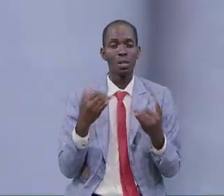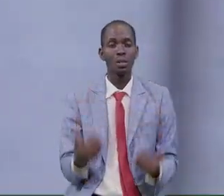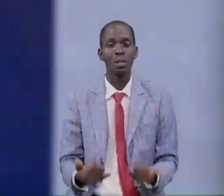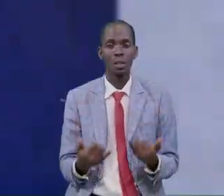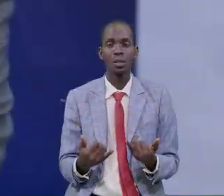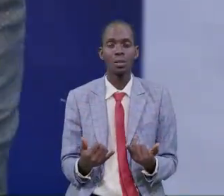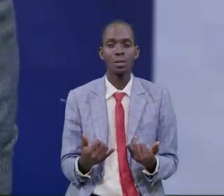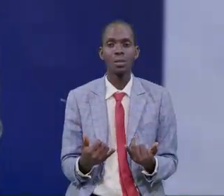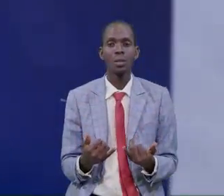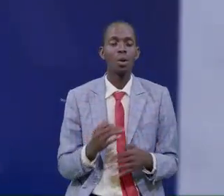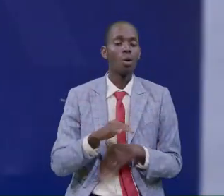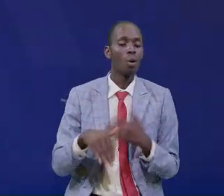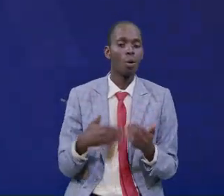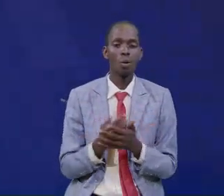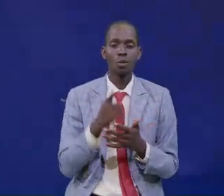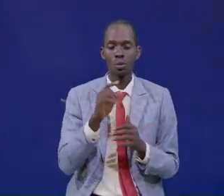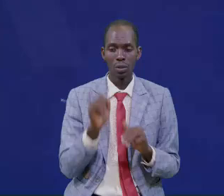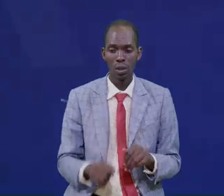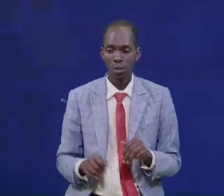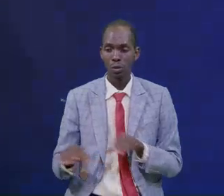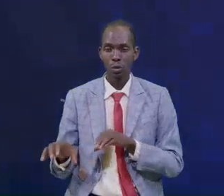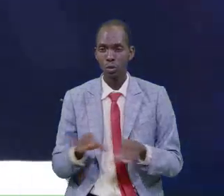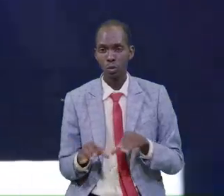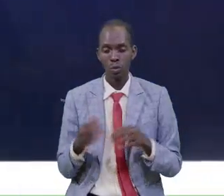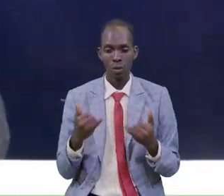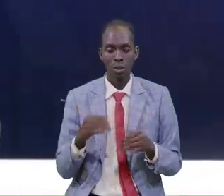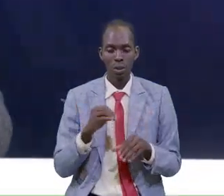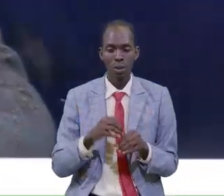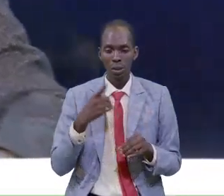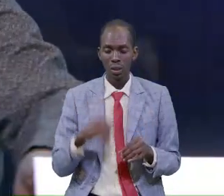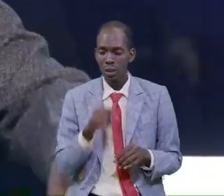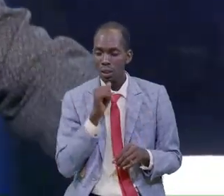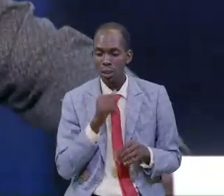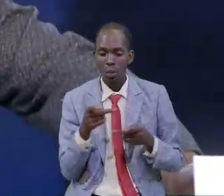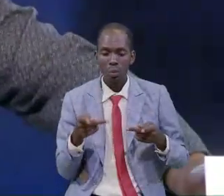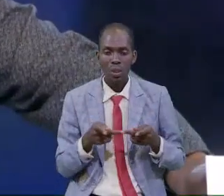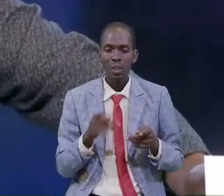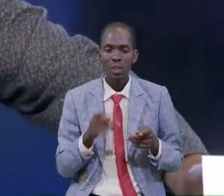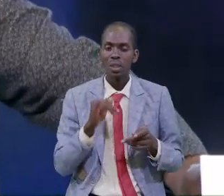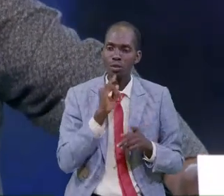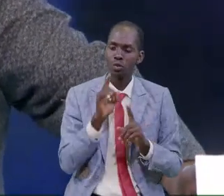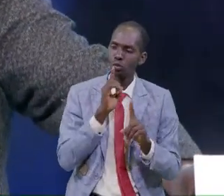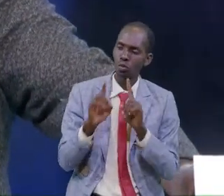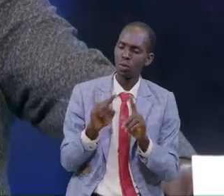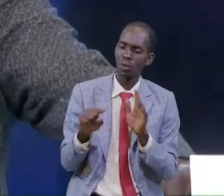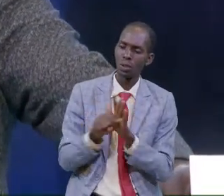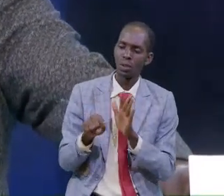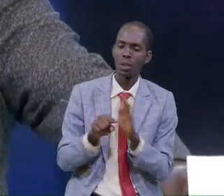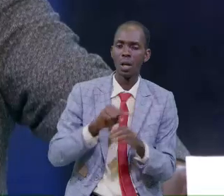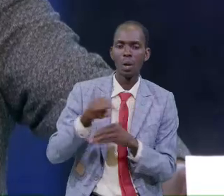they can do now in their privacy, they were chewing Moses.